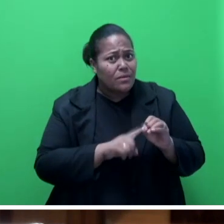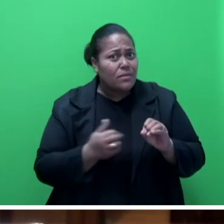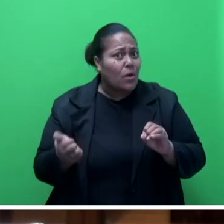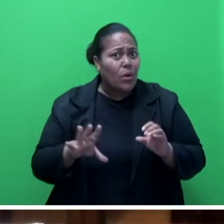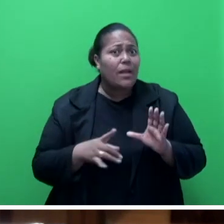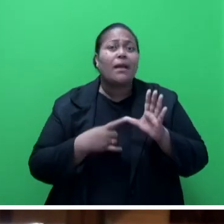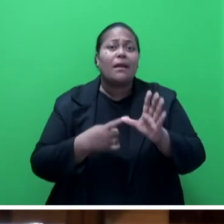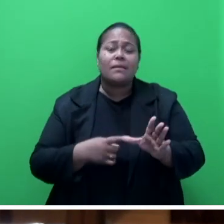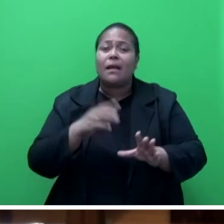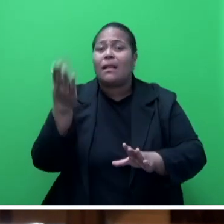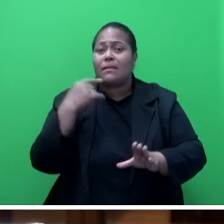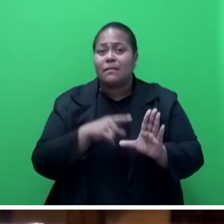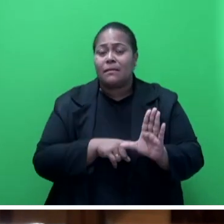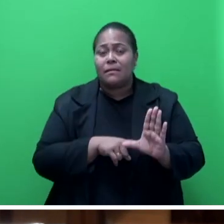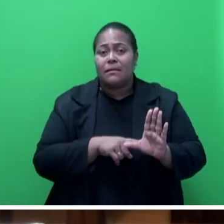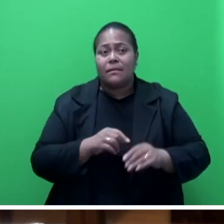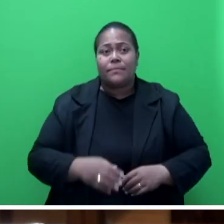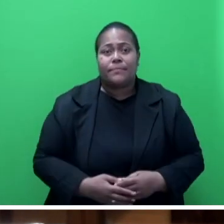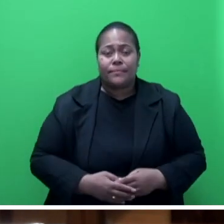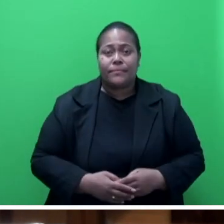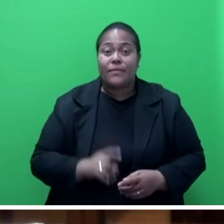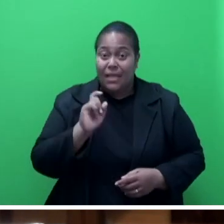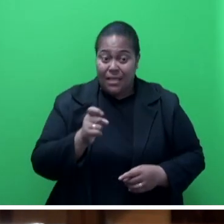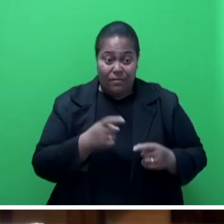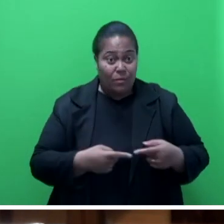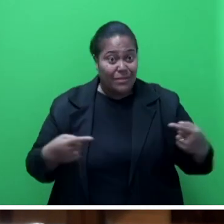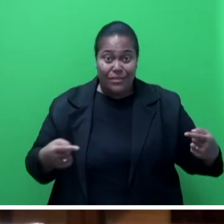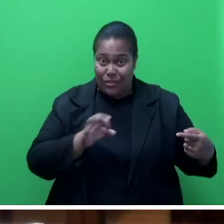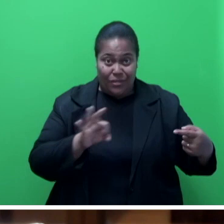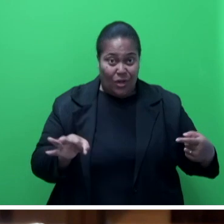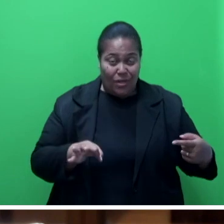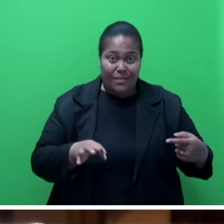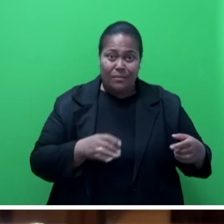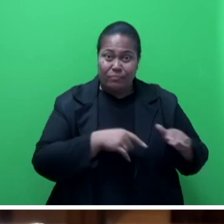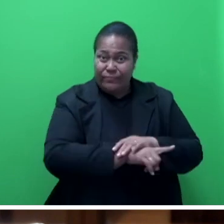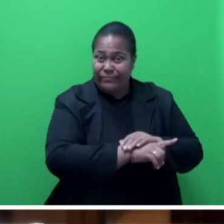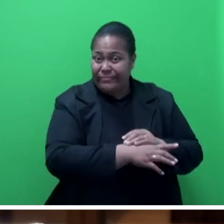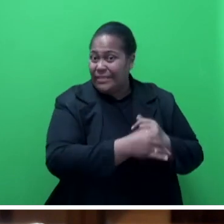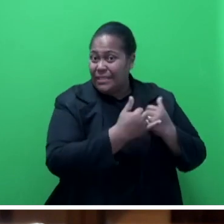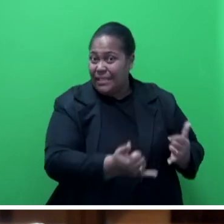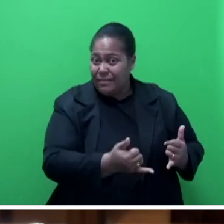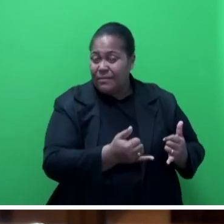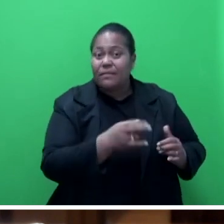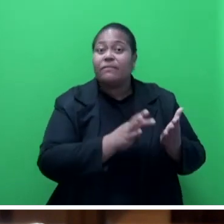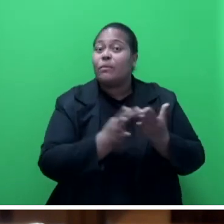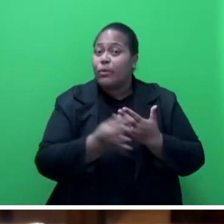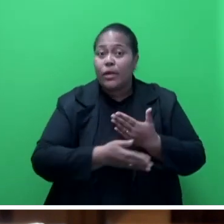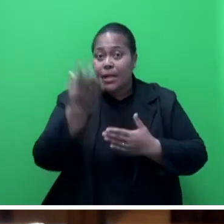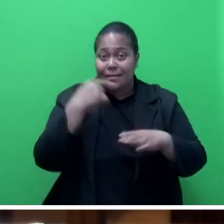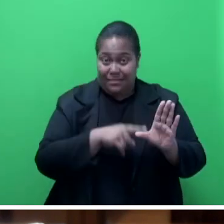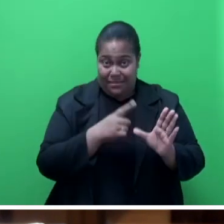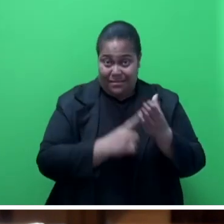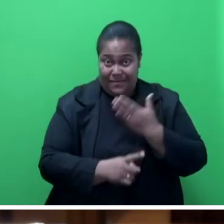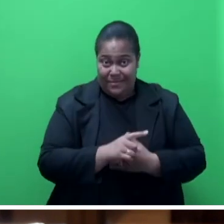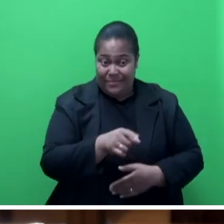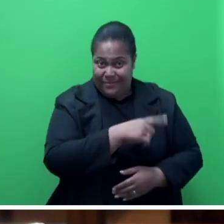answered last year had the opposition not walked out of that session back in February as well.